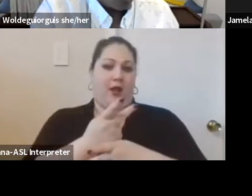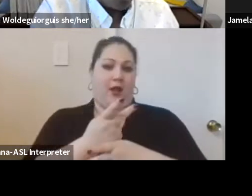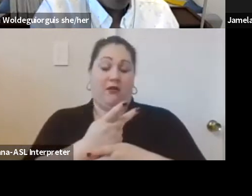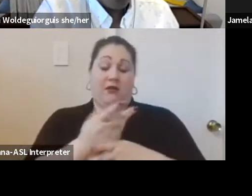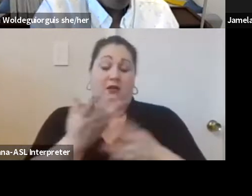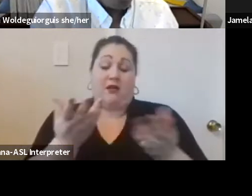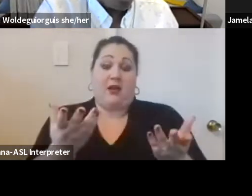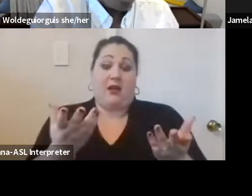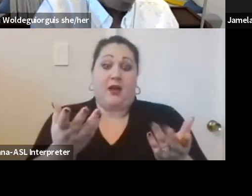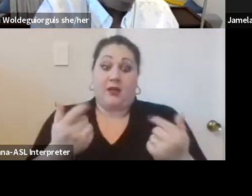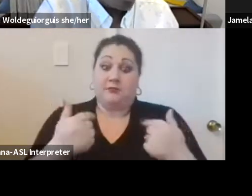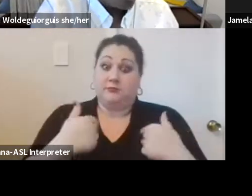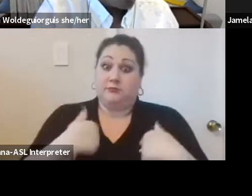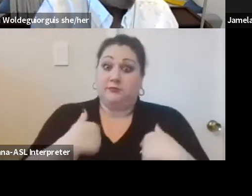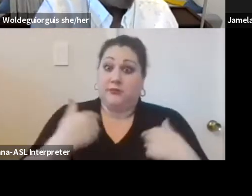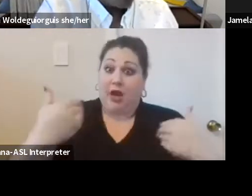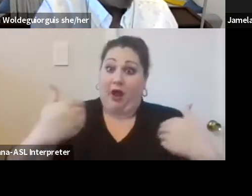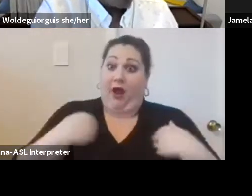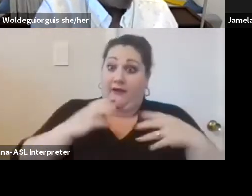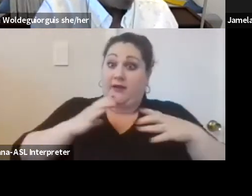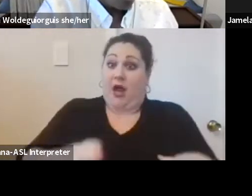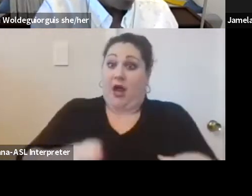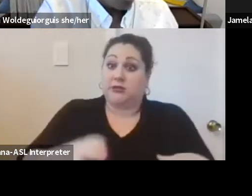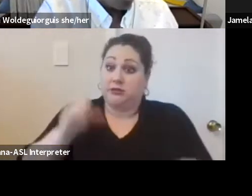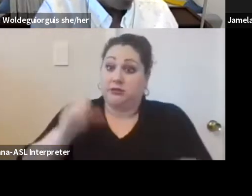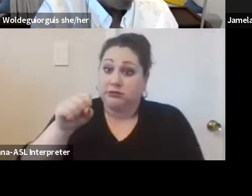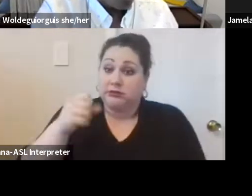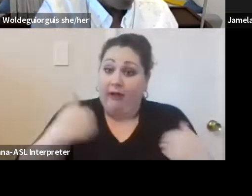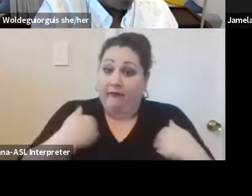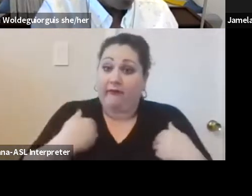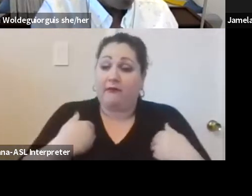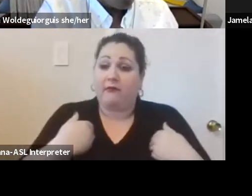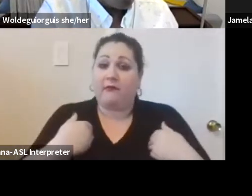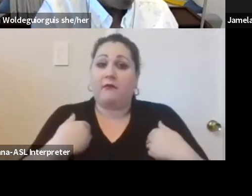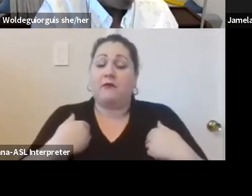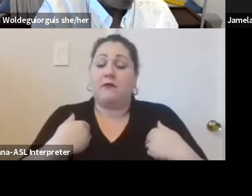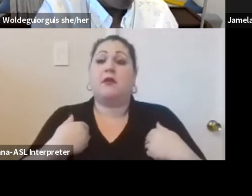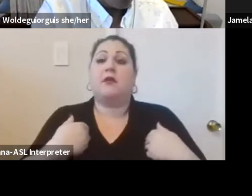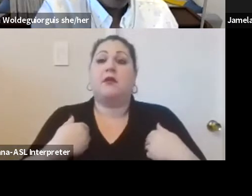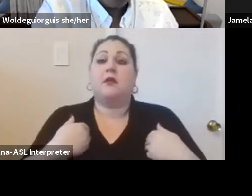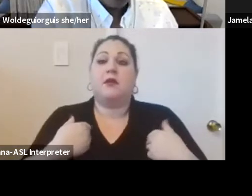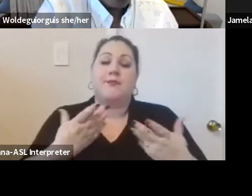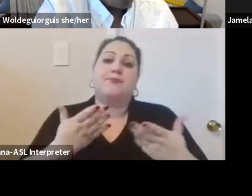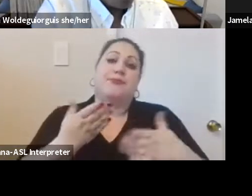get custody back of her, because I did. After I was sentenced to